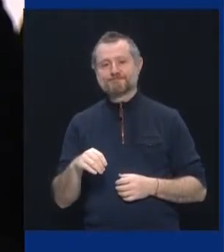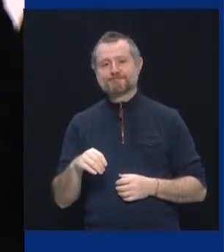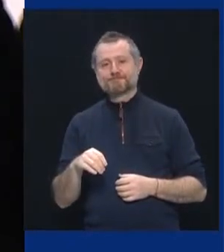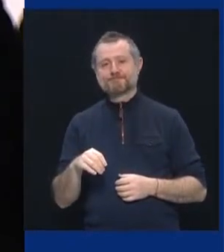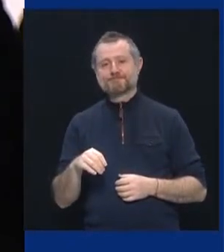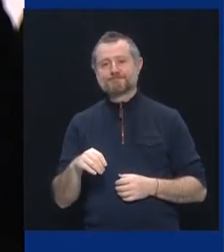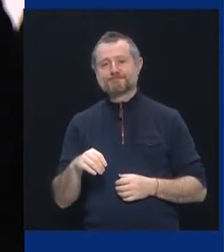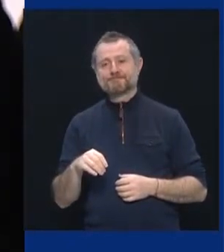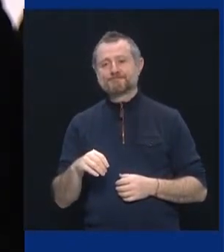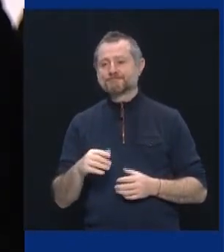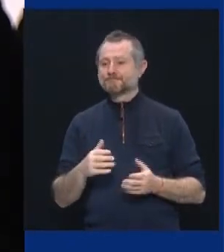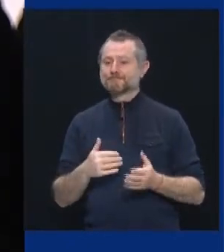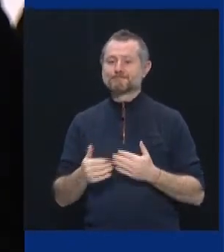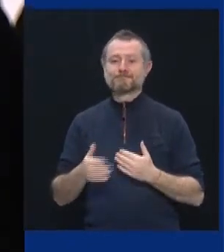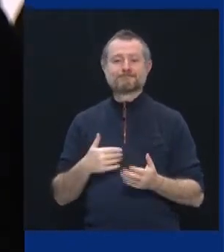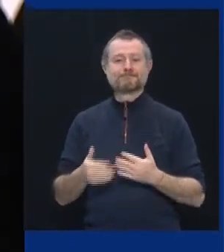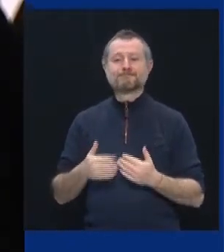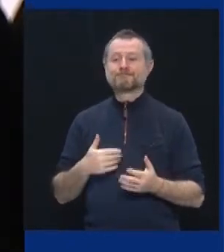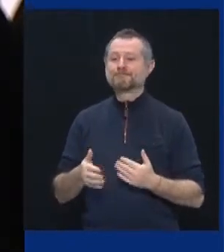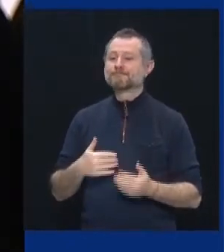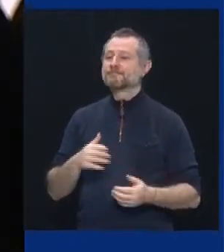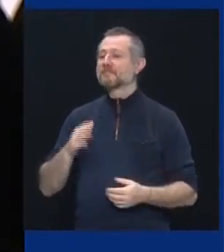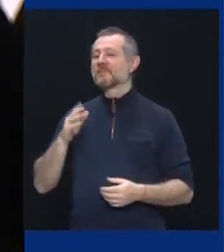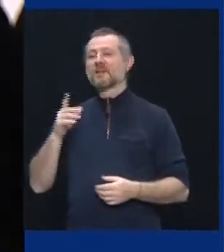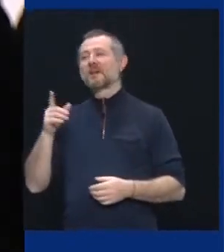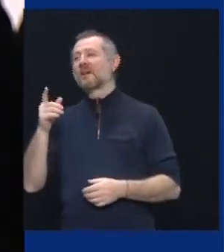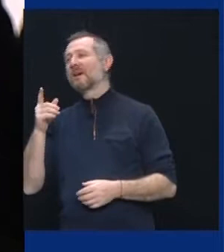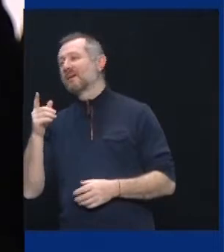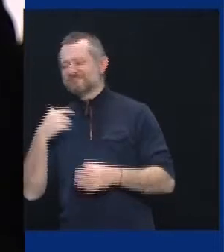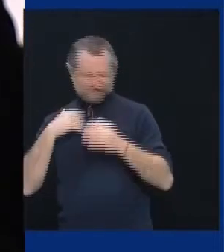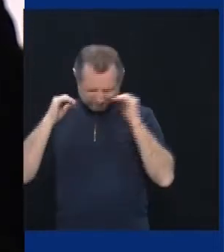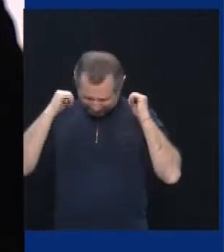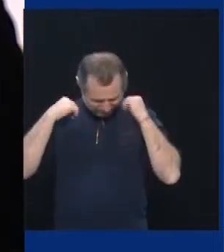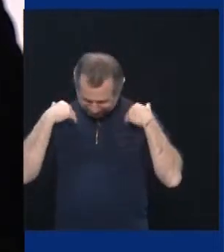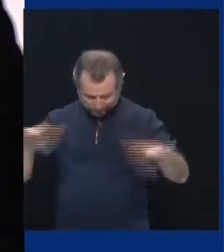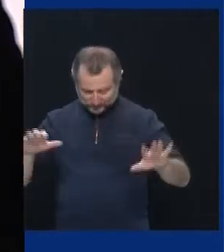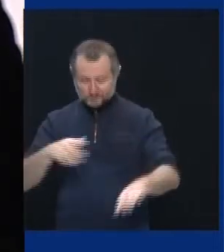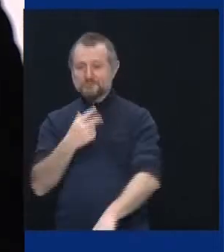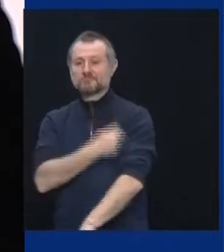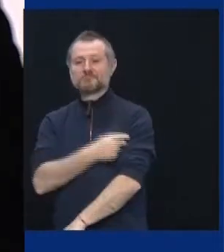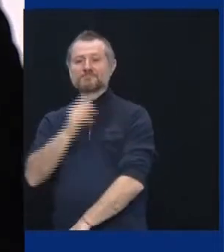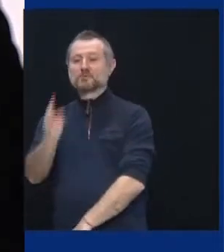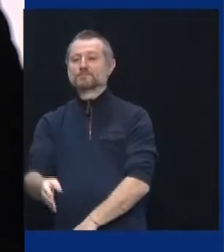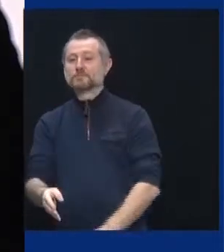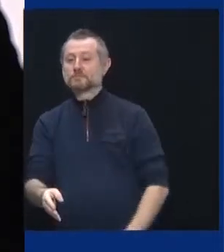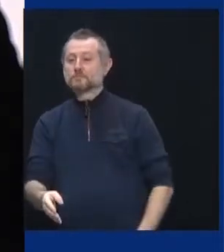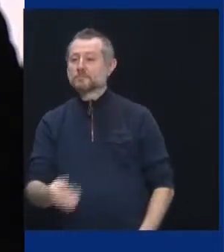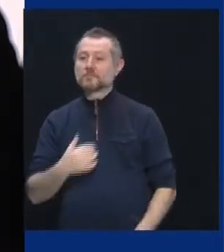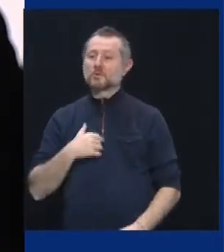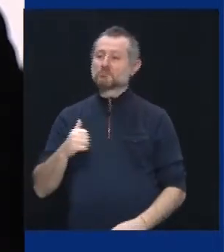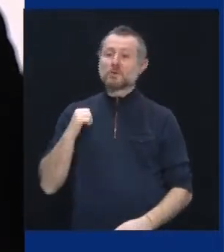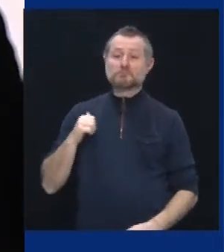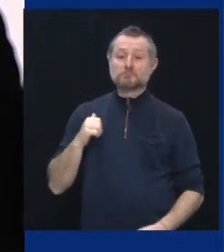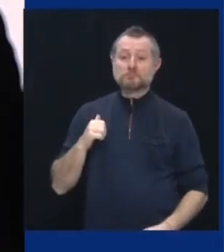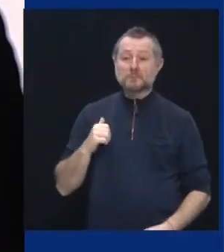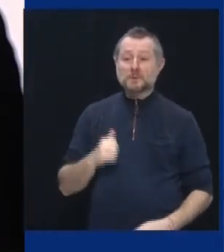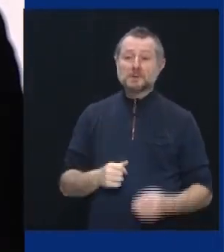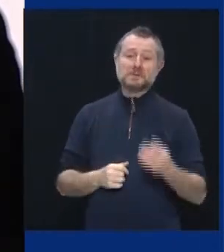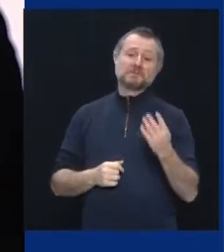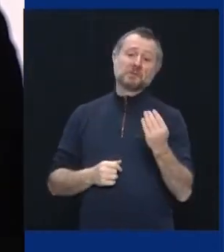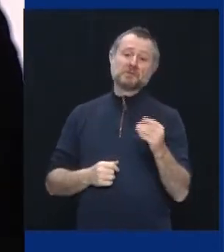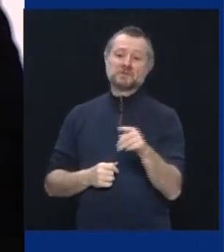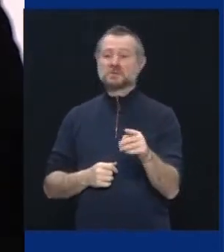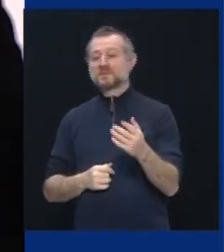any circumstances. And then we found about 14 or 15% who, with messages